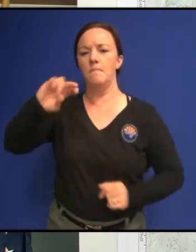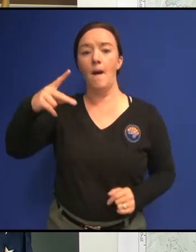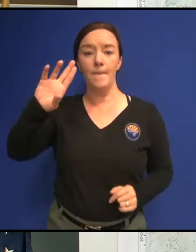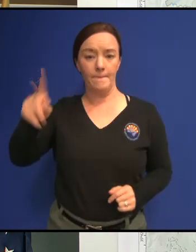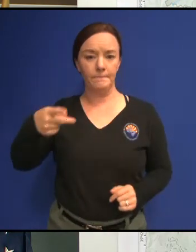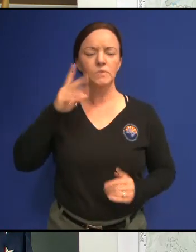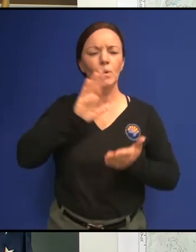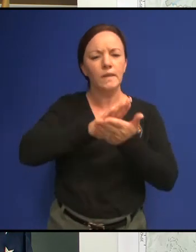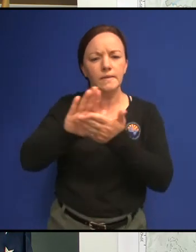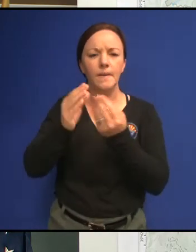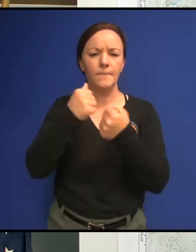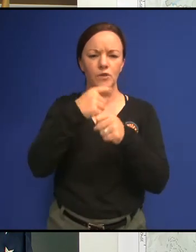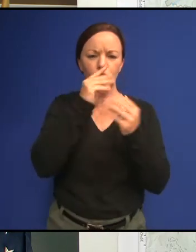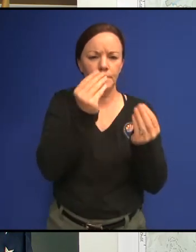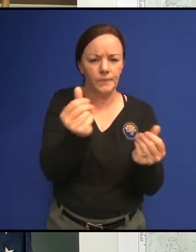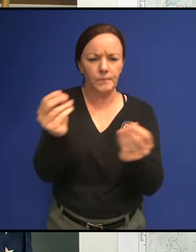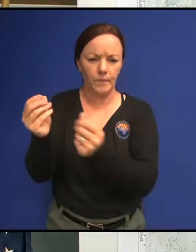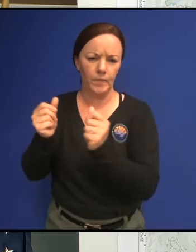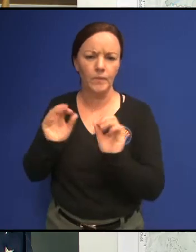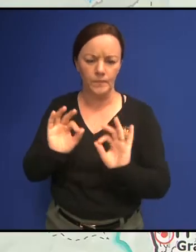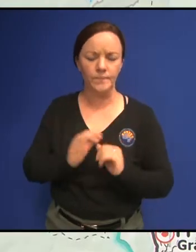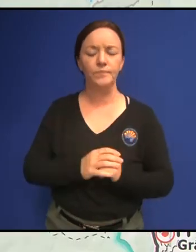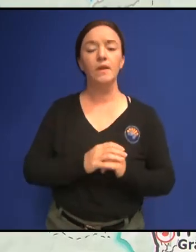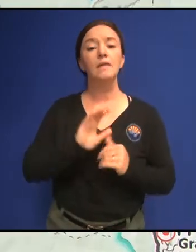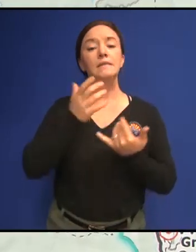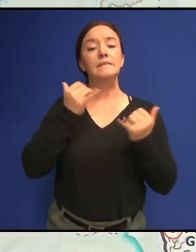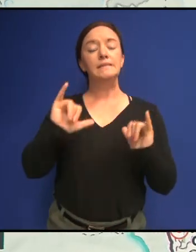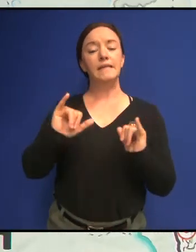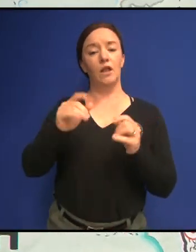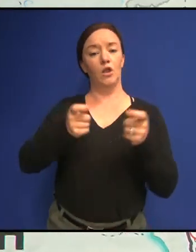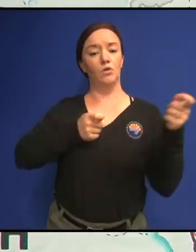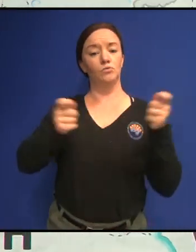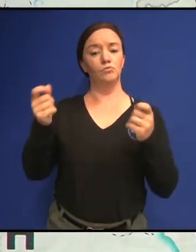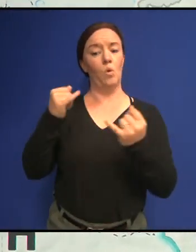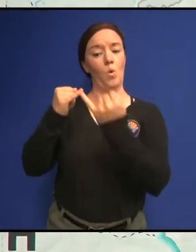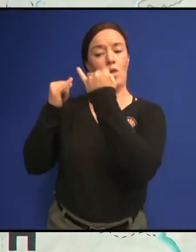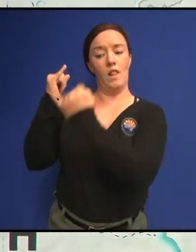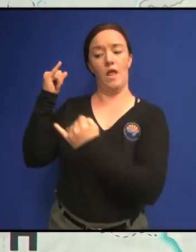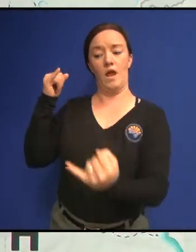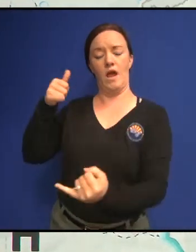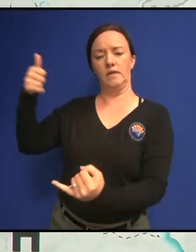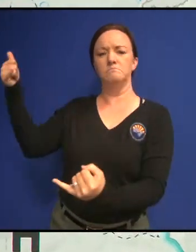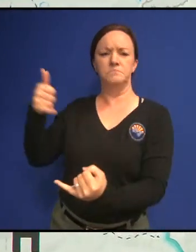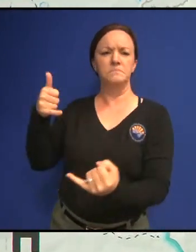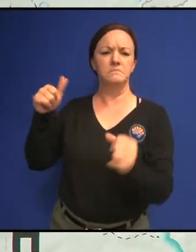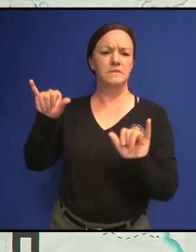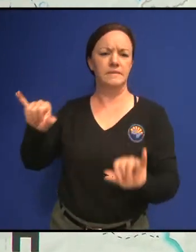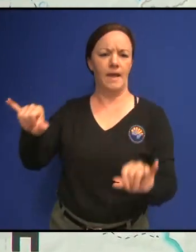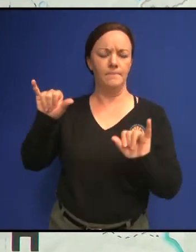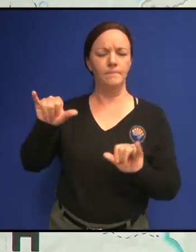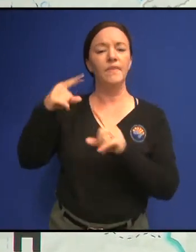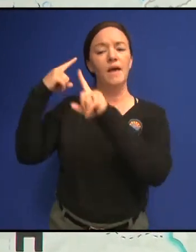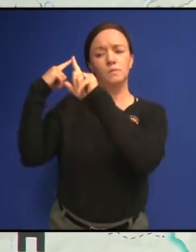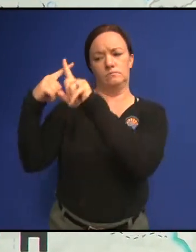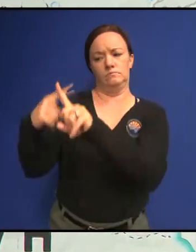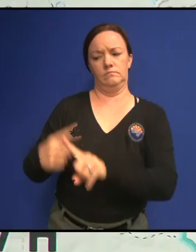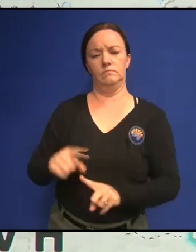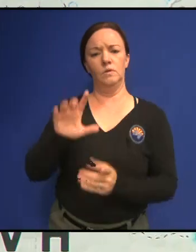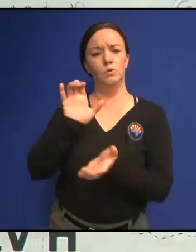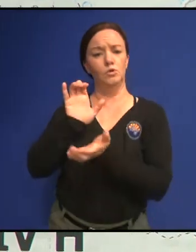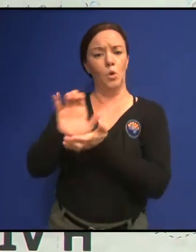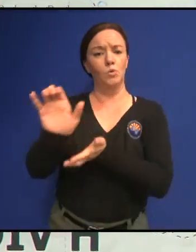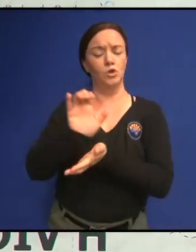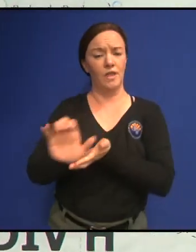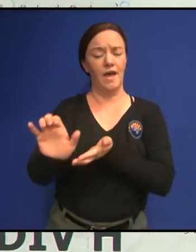of our control lines in place. So again, this dozer line that follows this ridge down